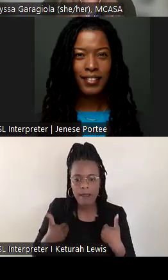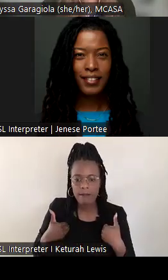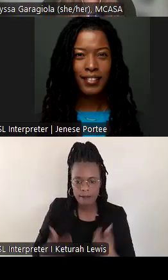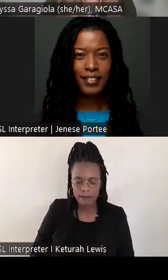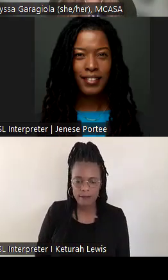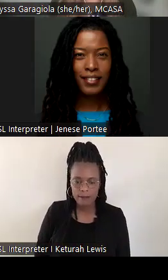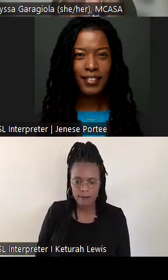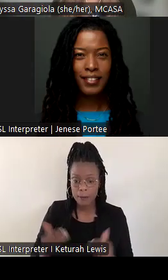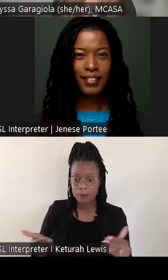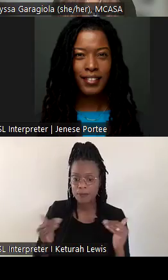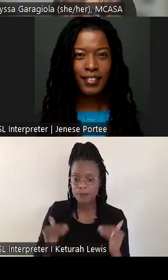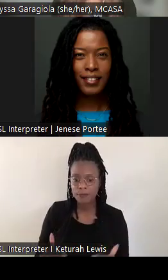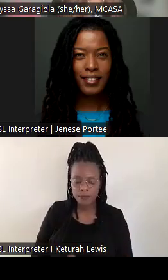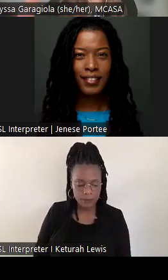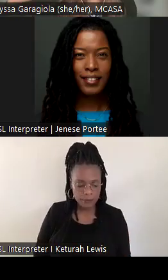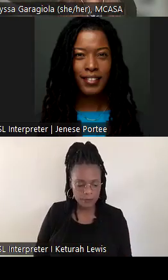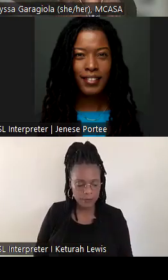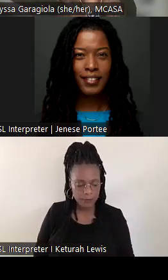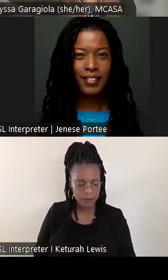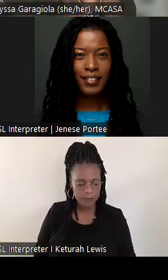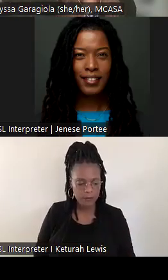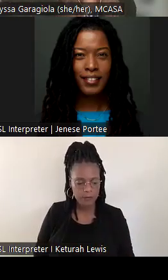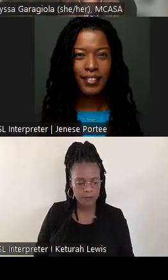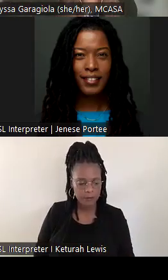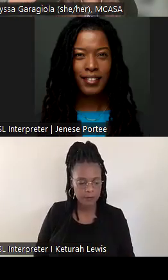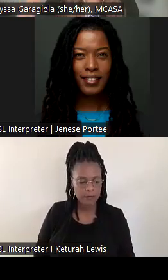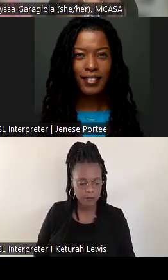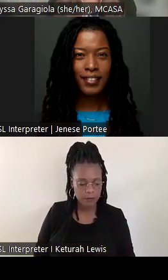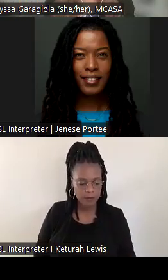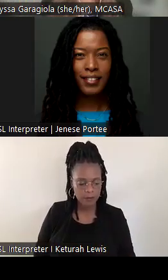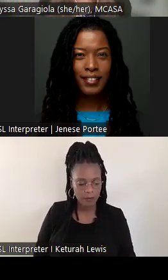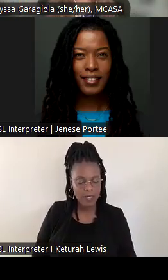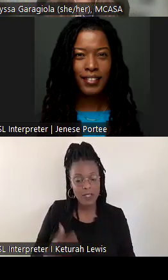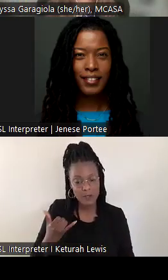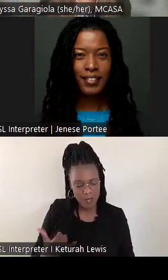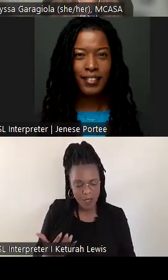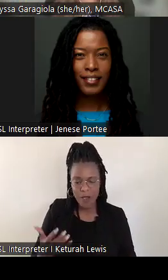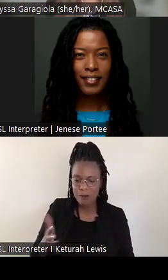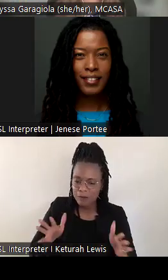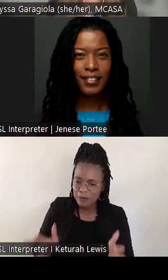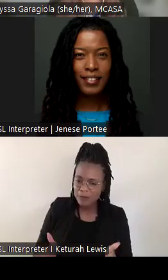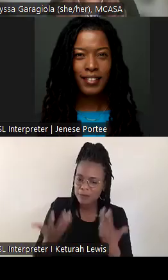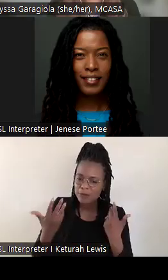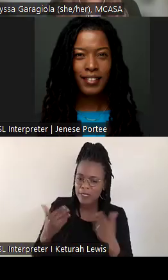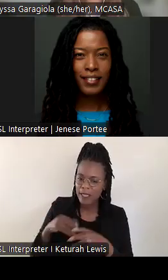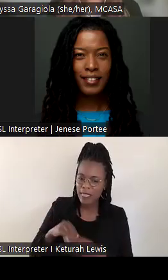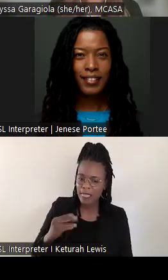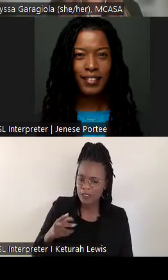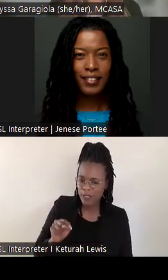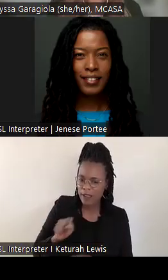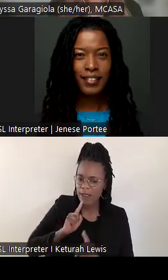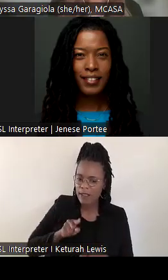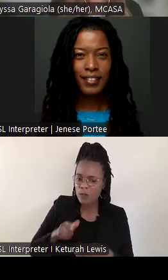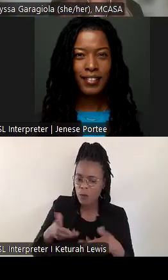Next slide. So I invite you to engage in the chat now. How do aspects of your